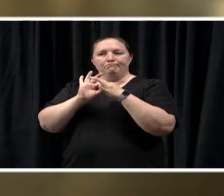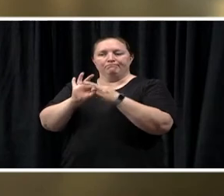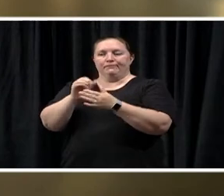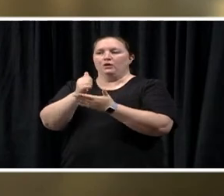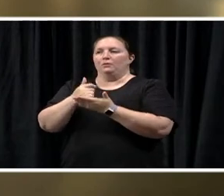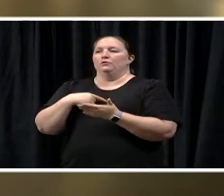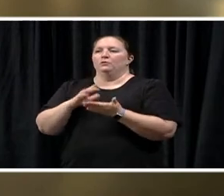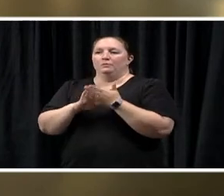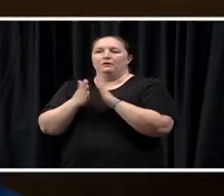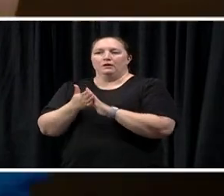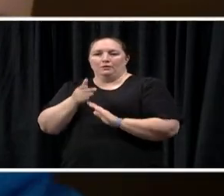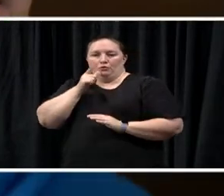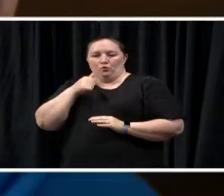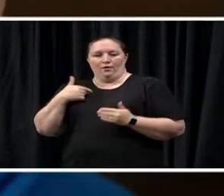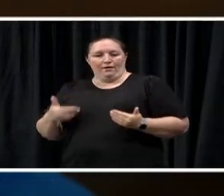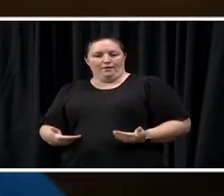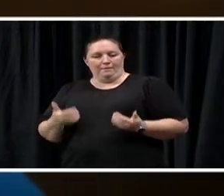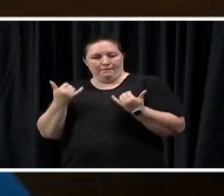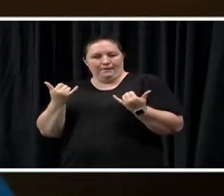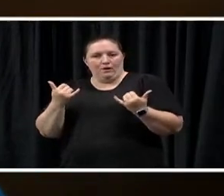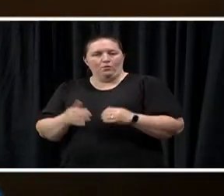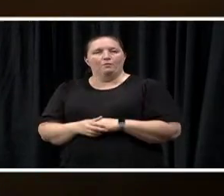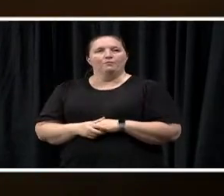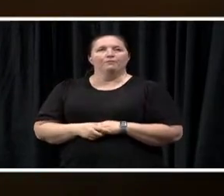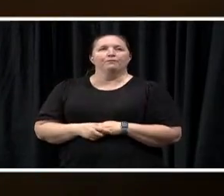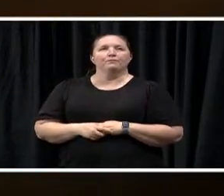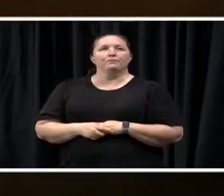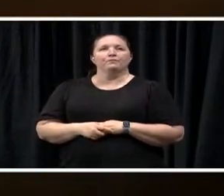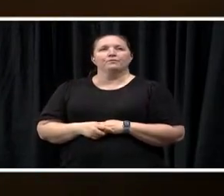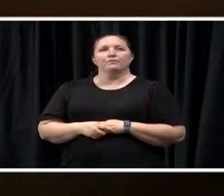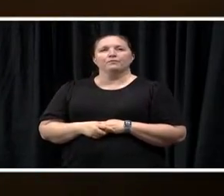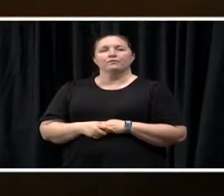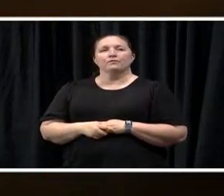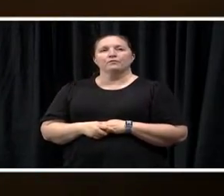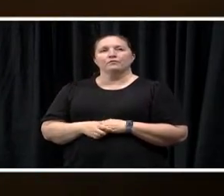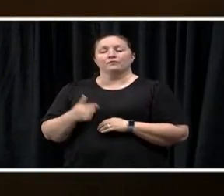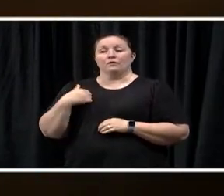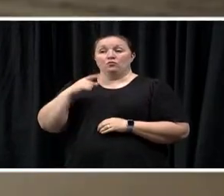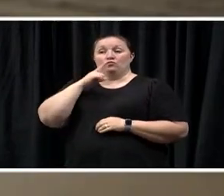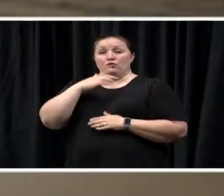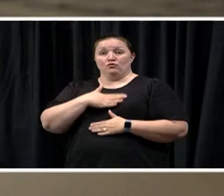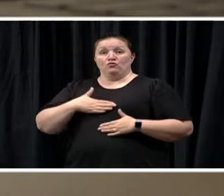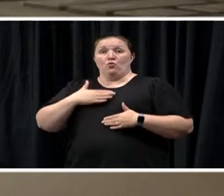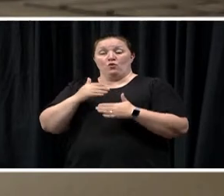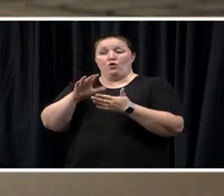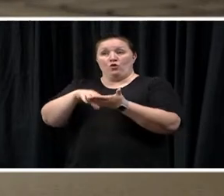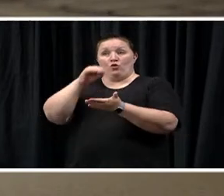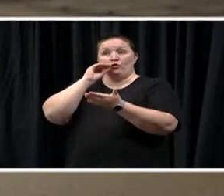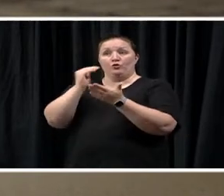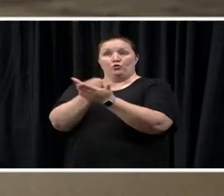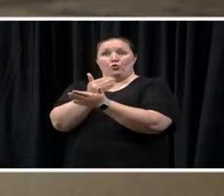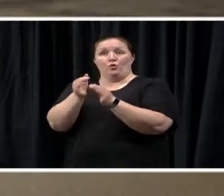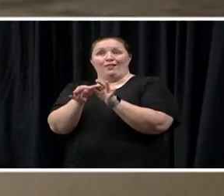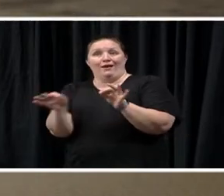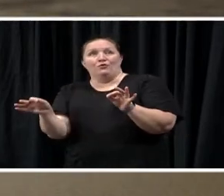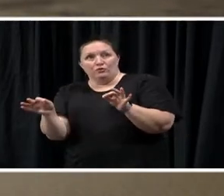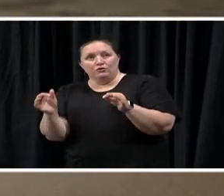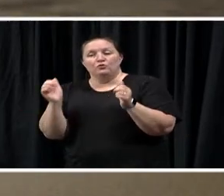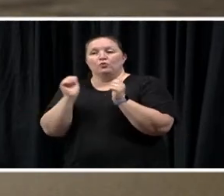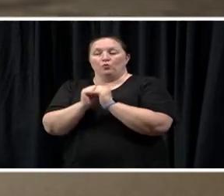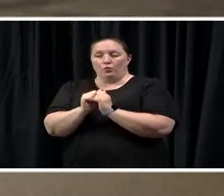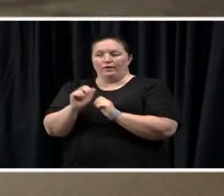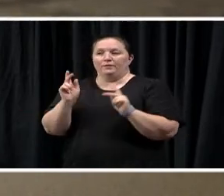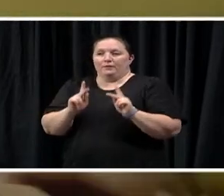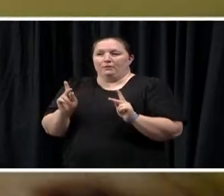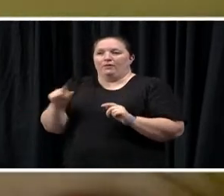am today. Something that I really enjoy has been learning a new language with the people that has that